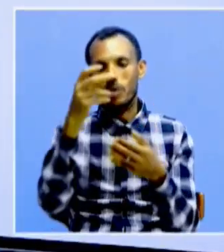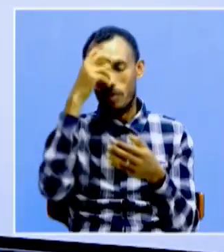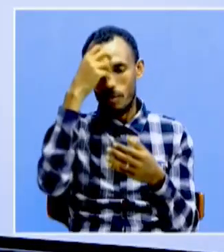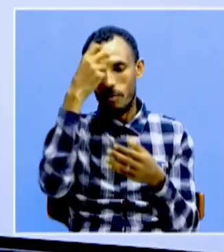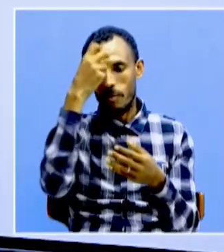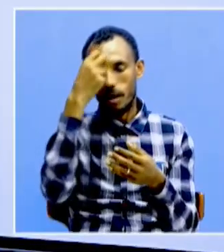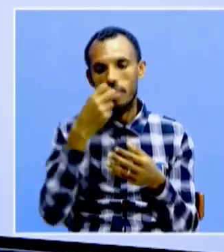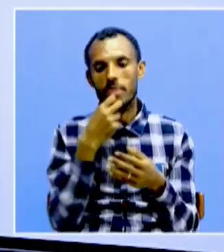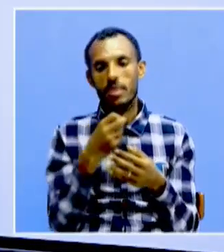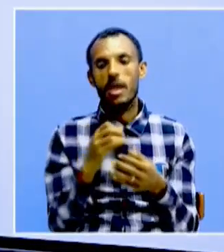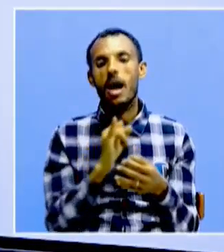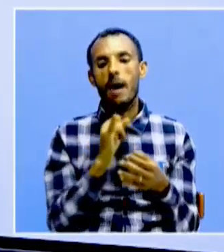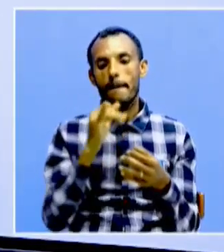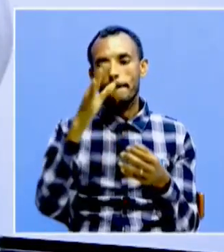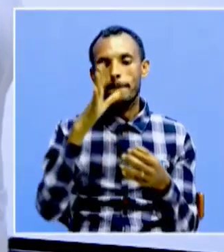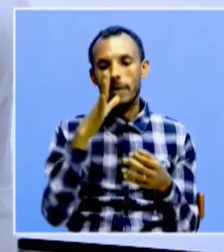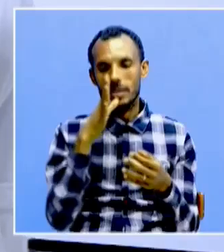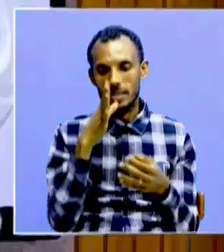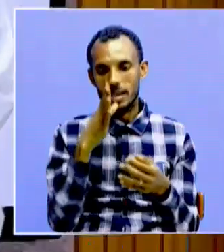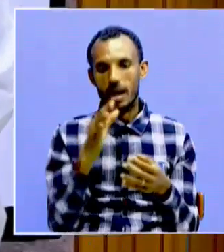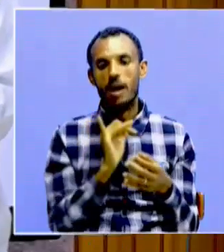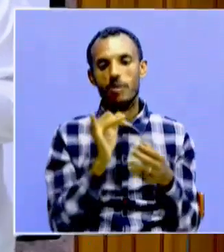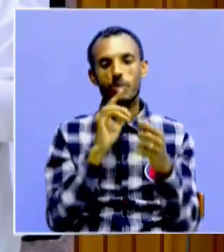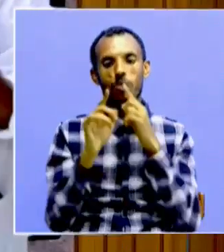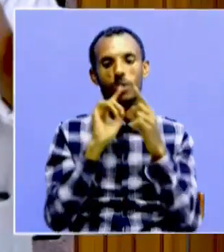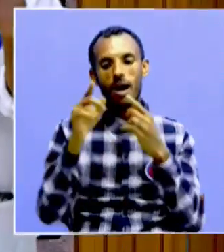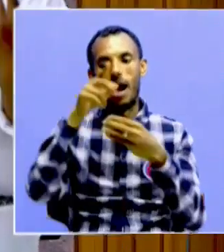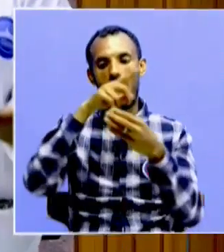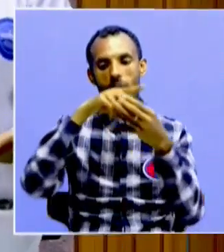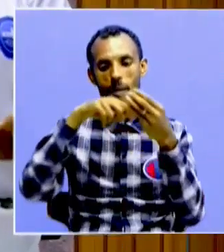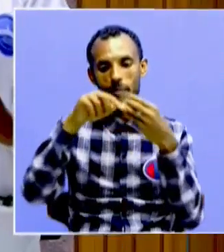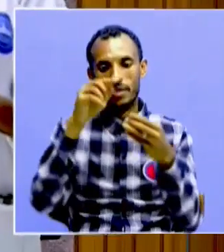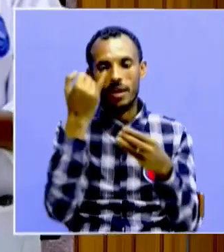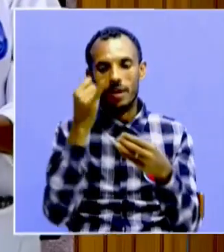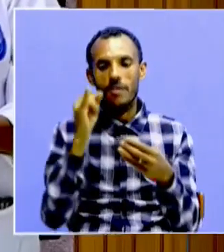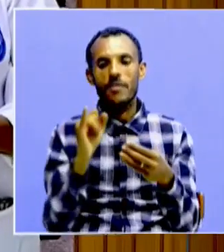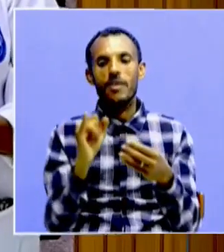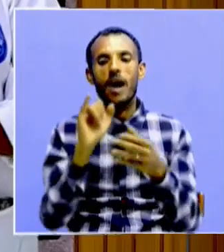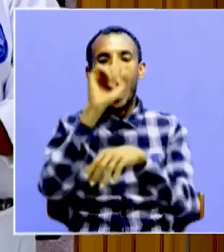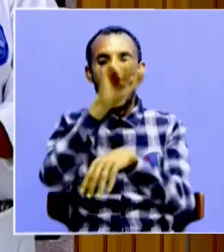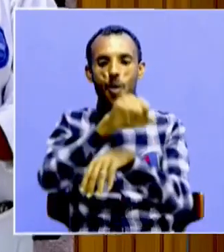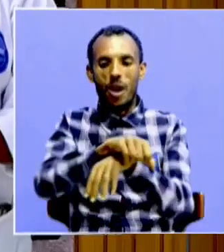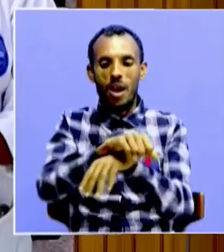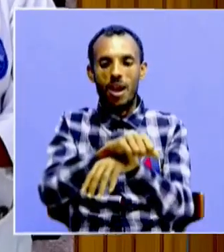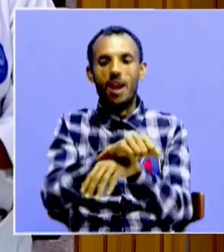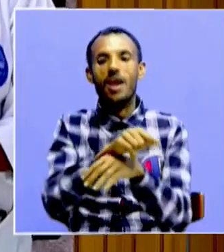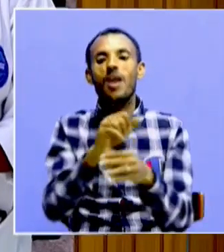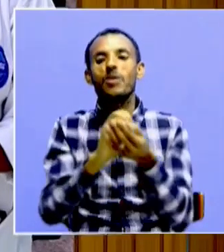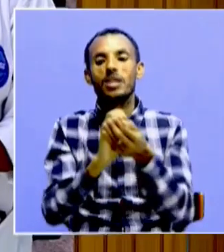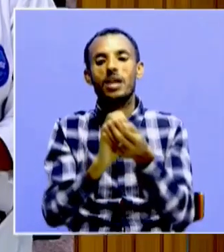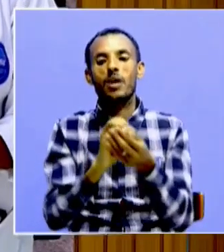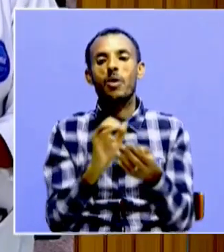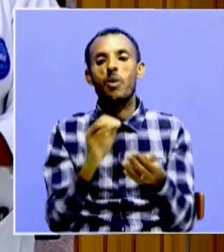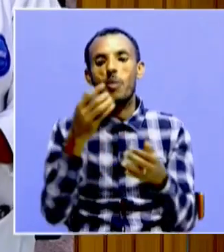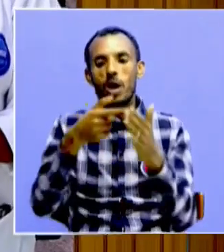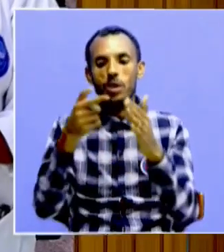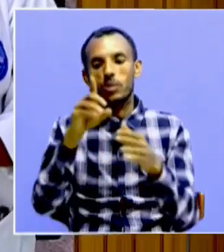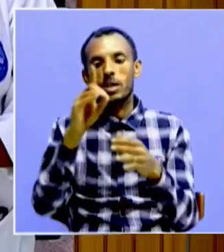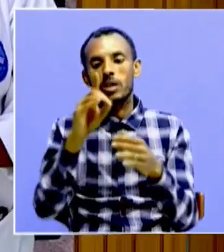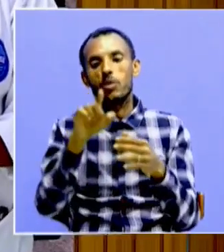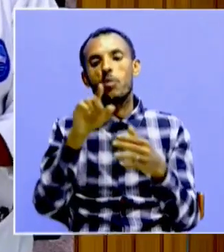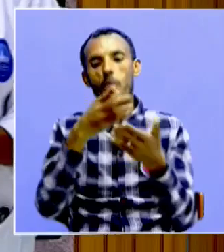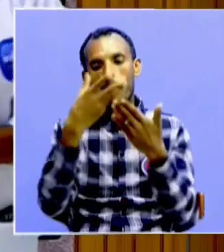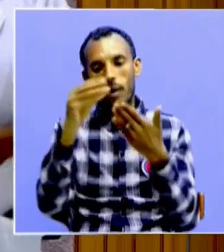say, since I am a mother, let's talk about mothers. If you won a lottery, what would you buy to mom?